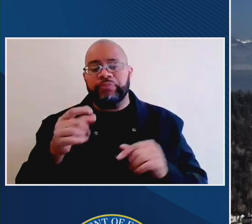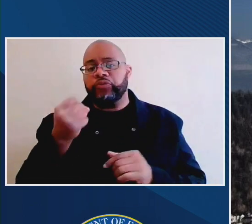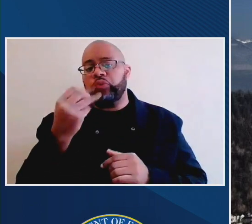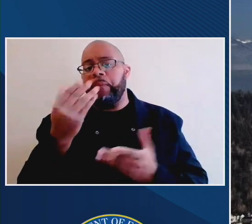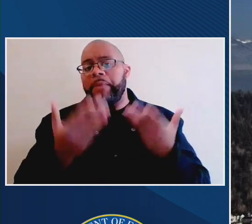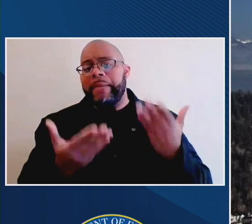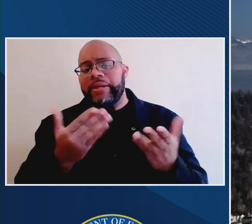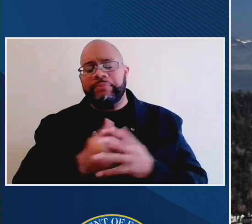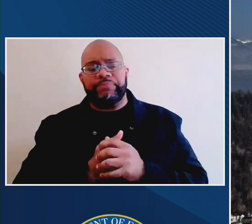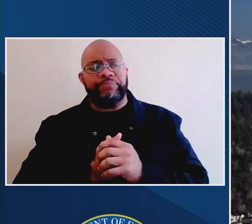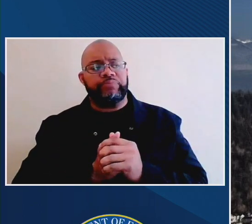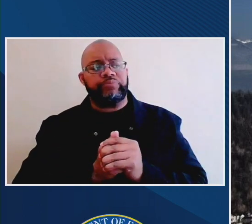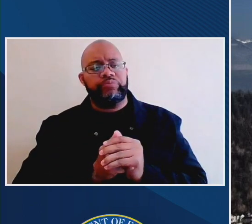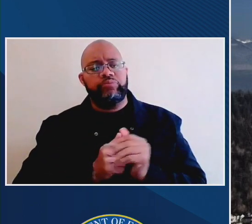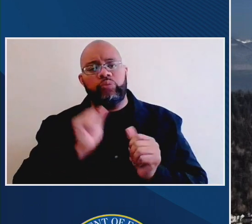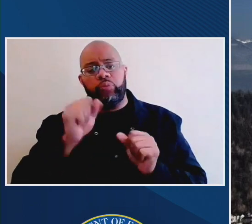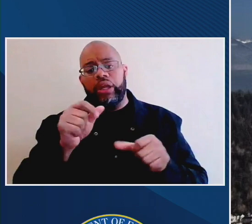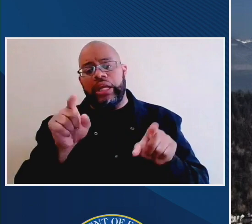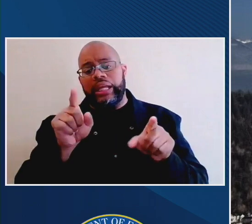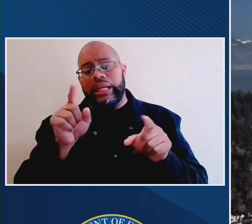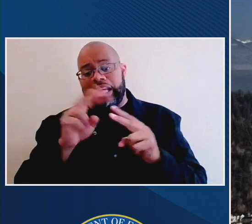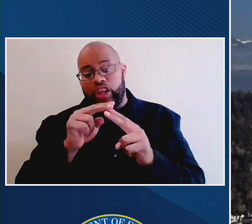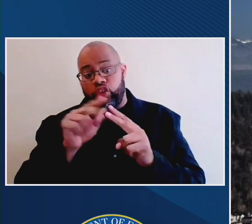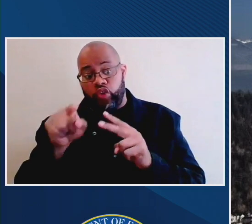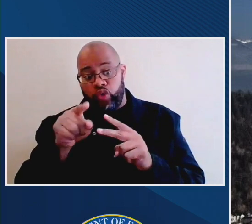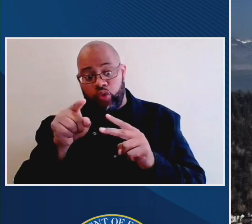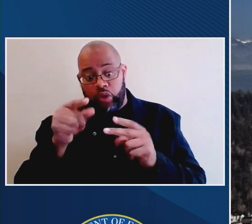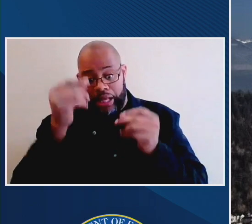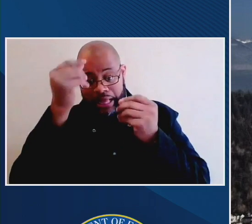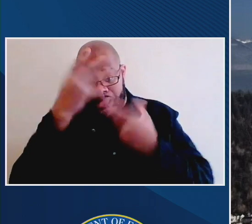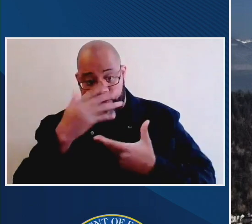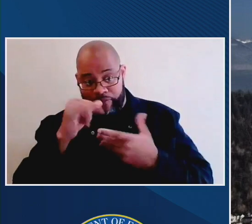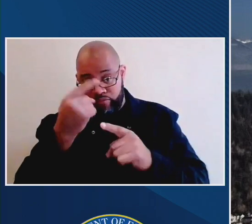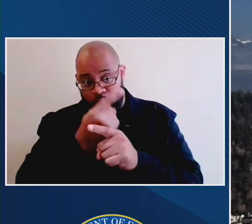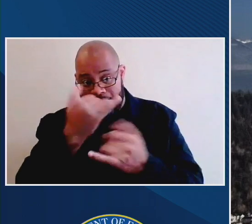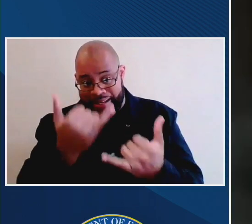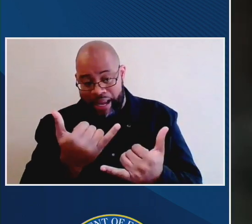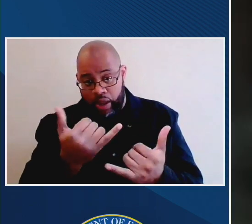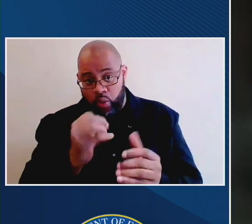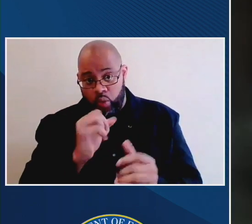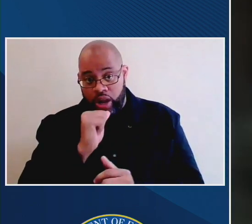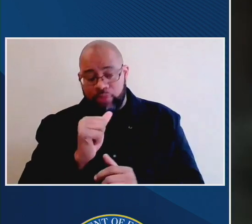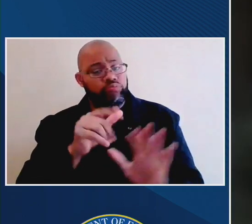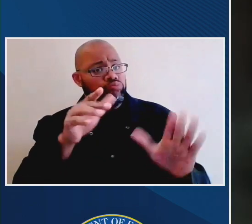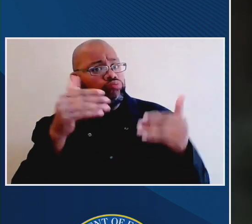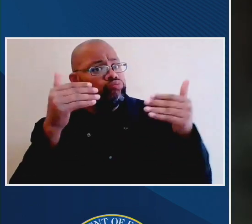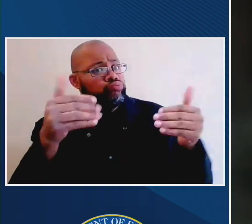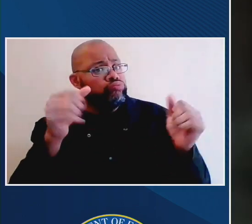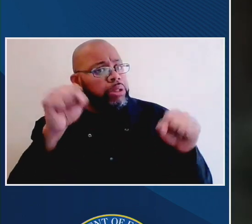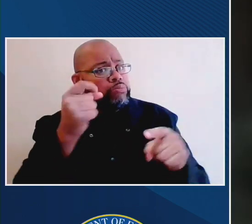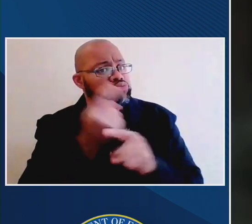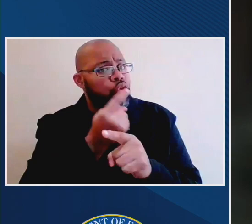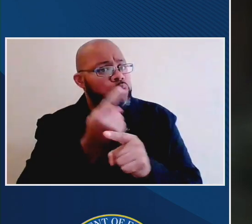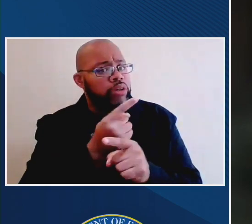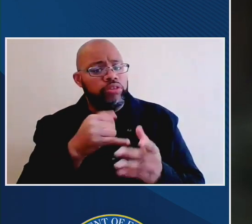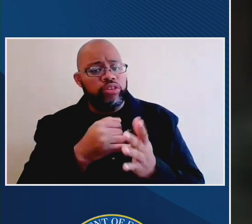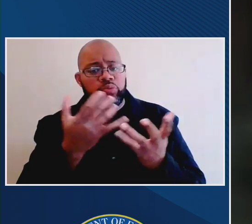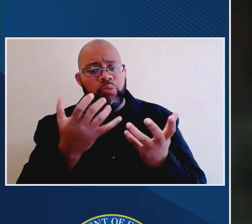be, but it still has to be something that can be supported beyond the rationale for why we chose to include it in the first place.